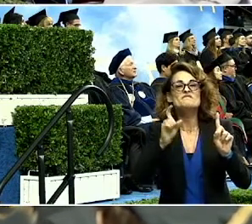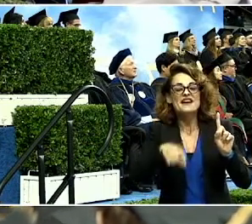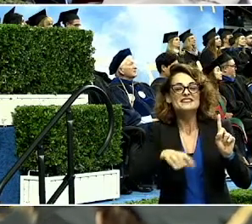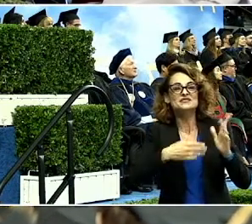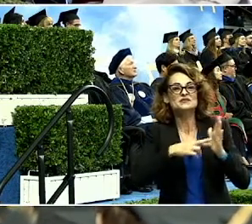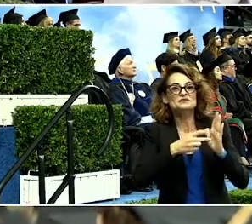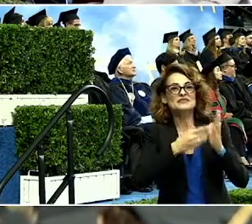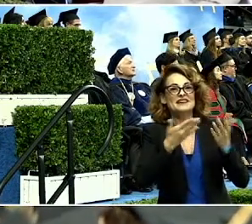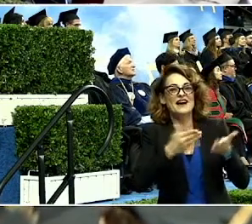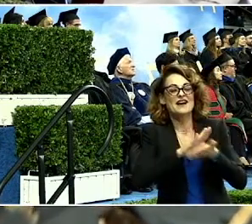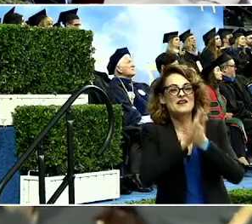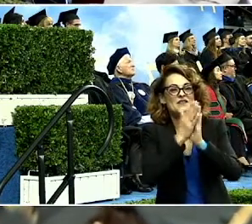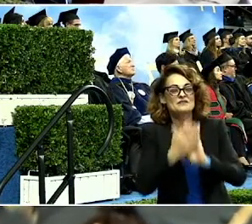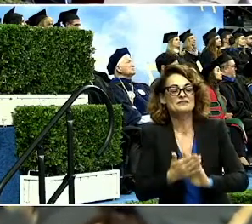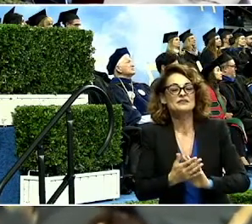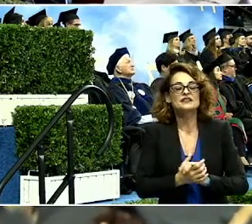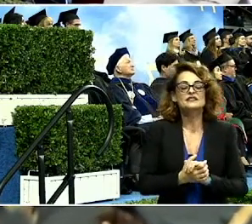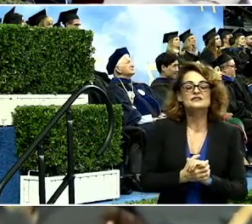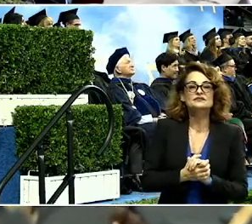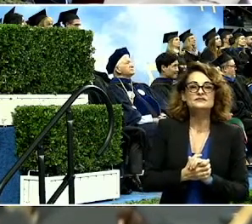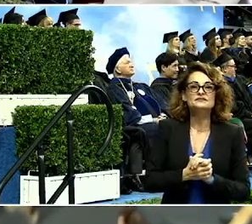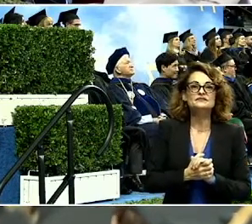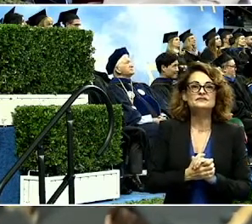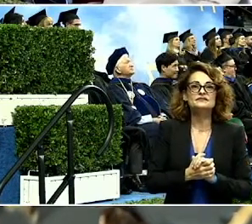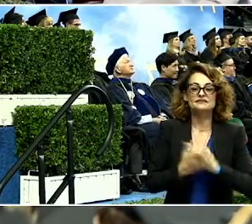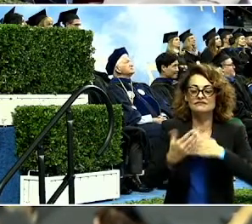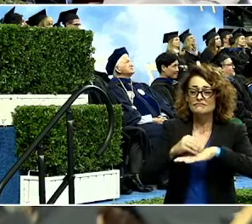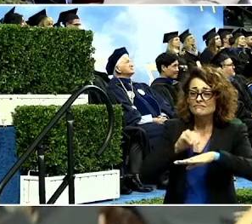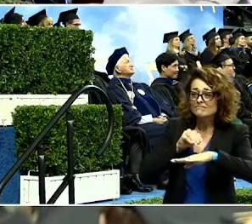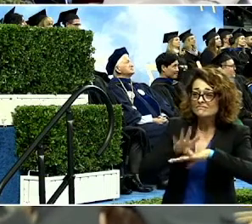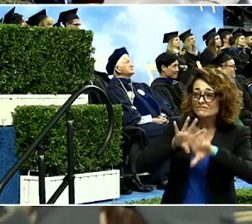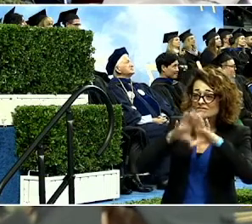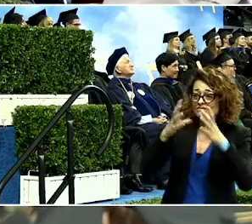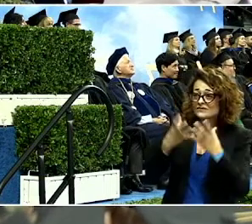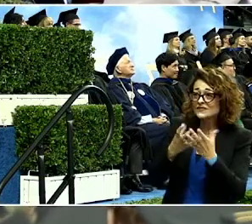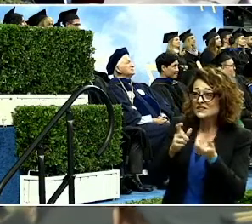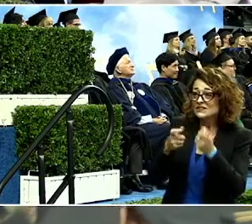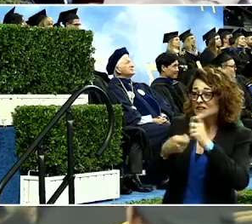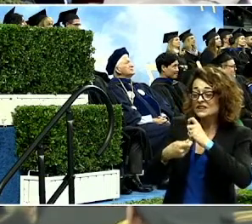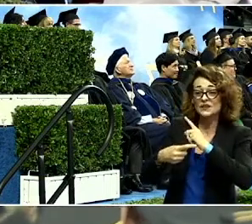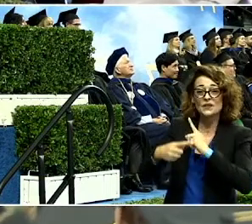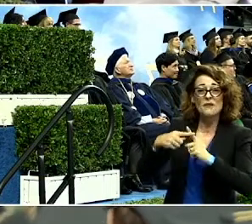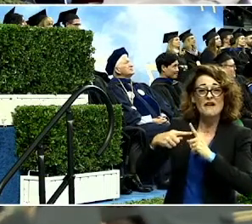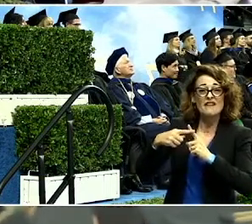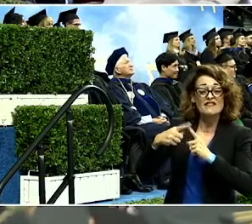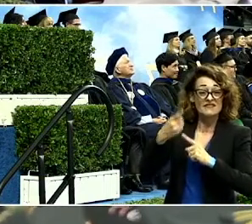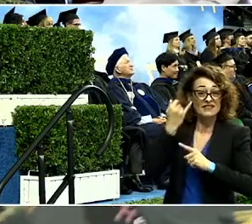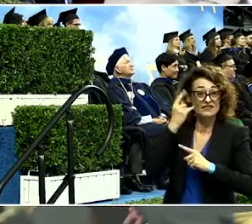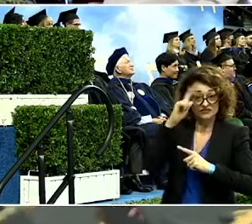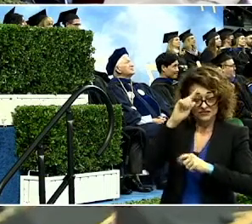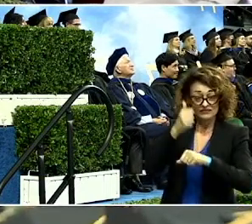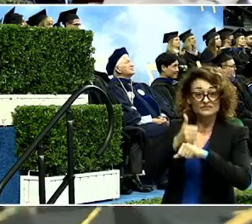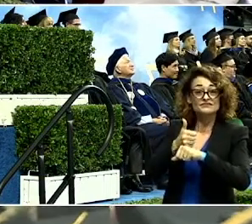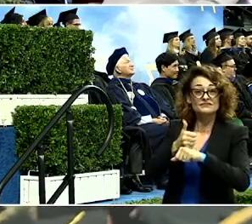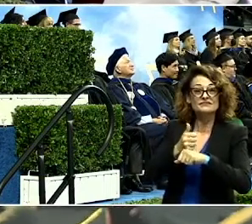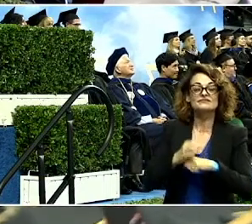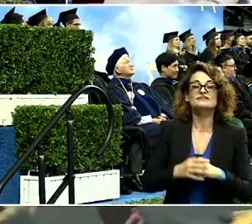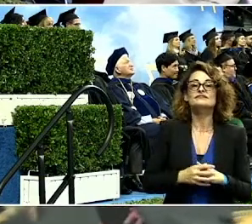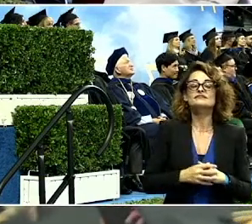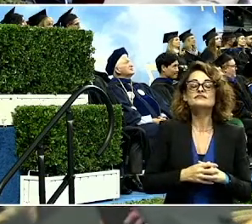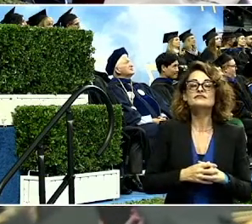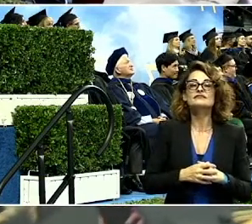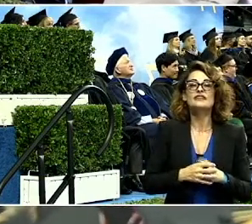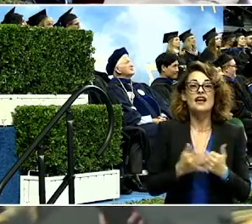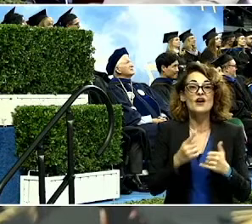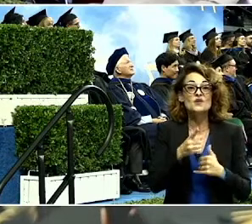room has the capacity to change the world if you set your mind to it. You have the heart and the brain you require. Now all you